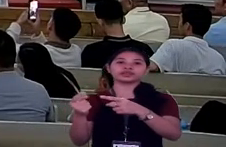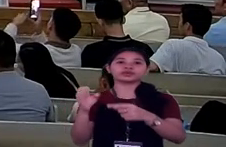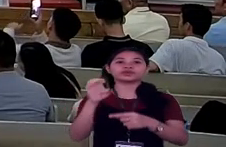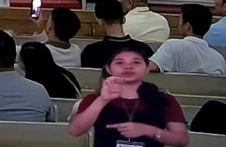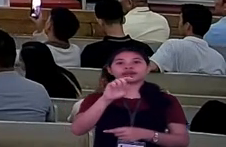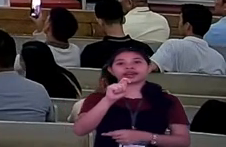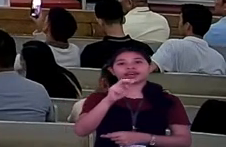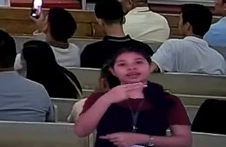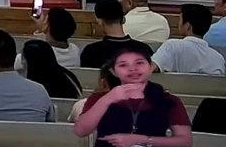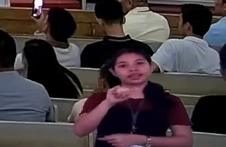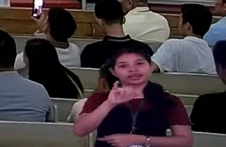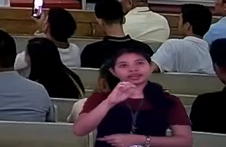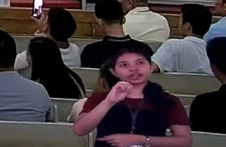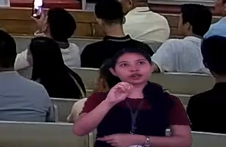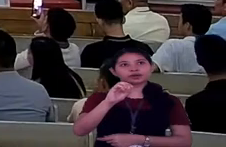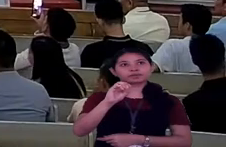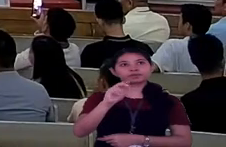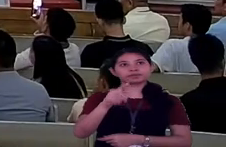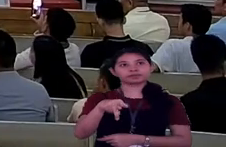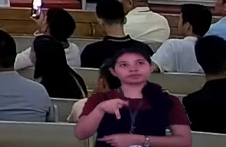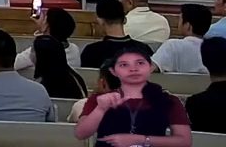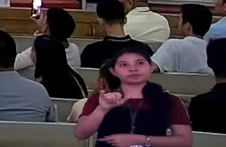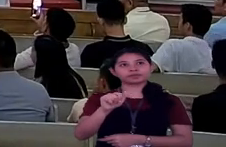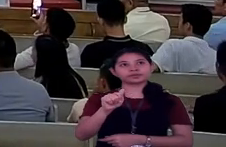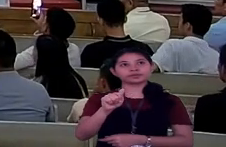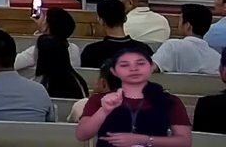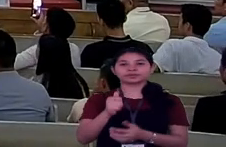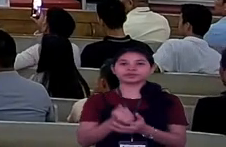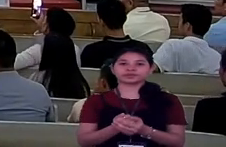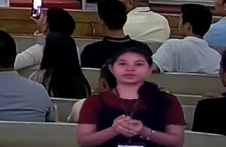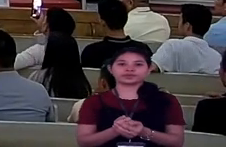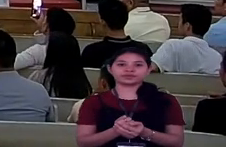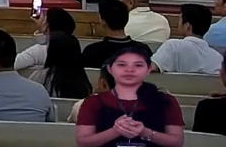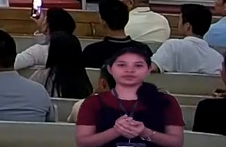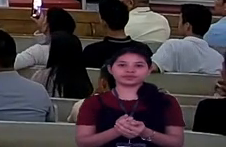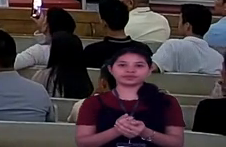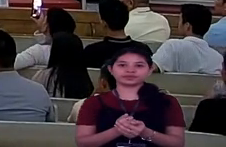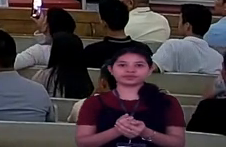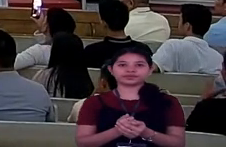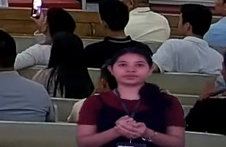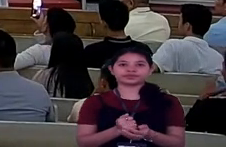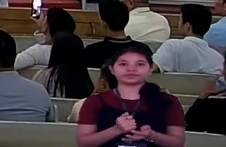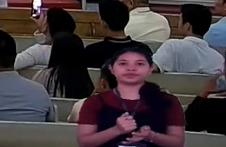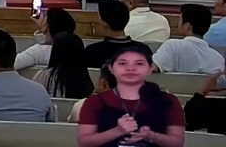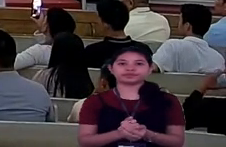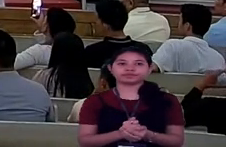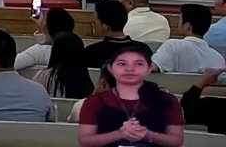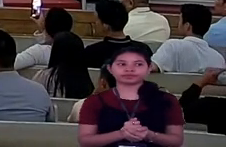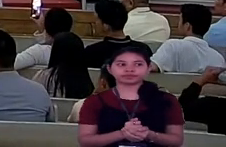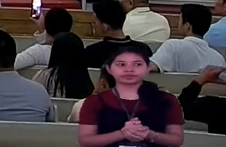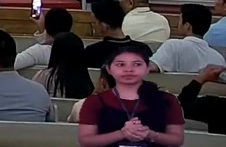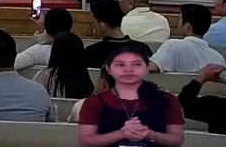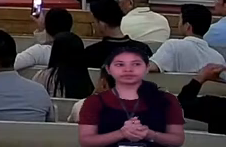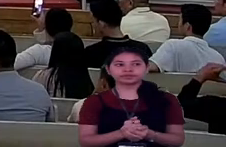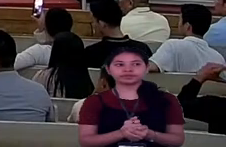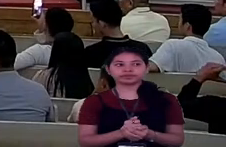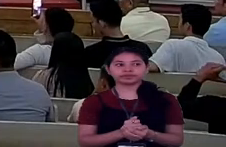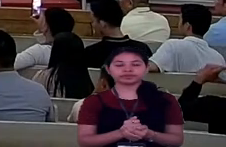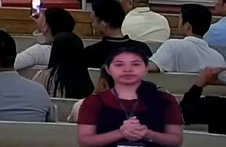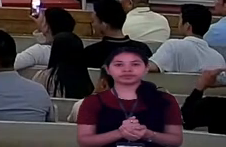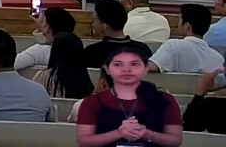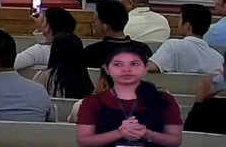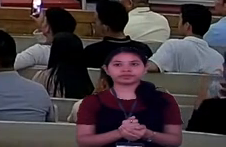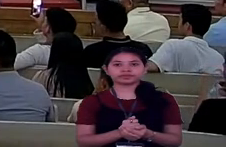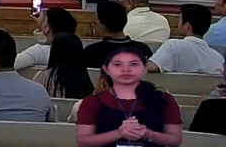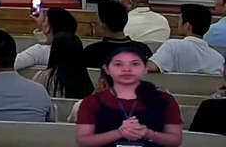you. Ethiopia. Good morning po. I am Kaela Pedraza. I am from Bethany Baptist Church, Makati, under the leadership of Pastor Gerardo